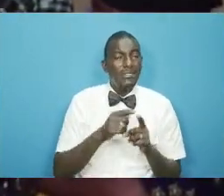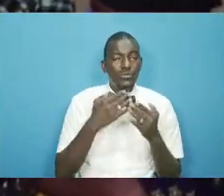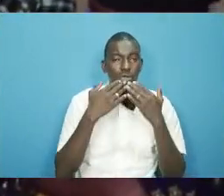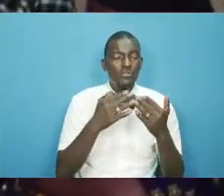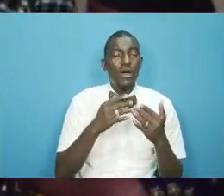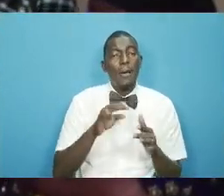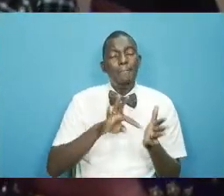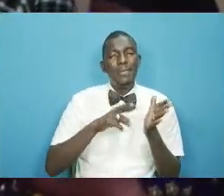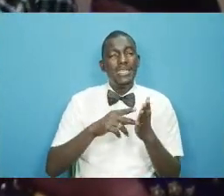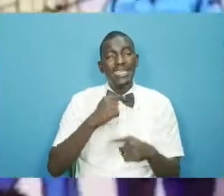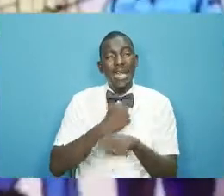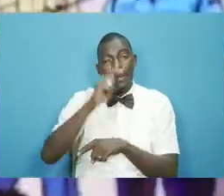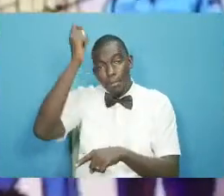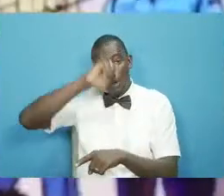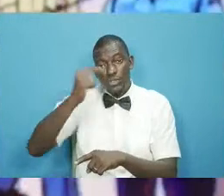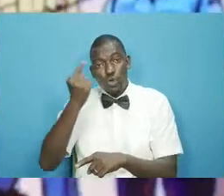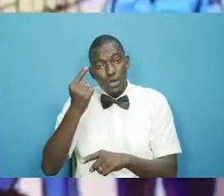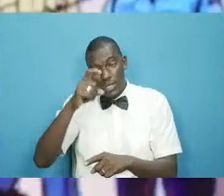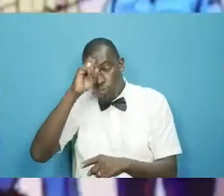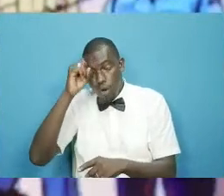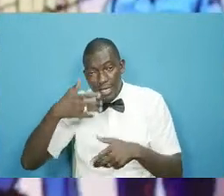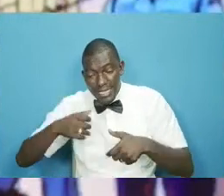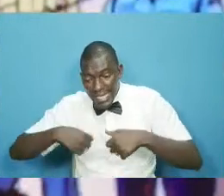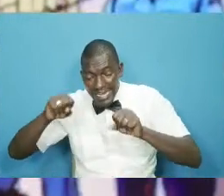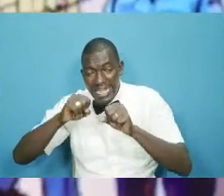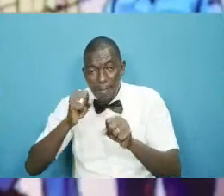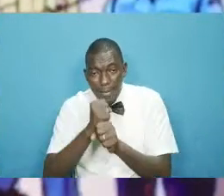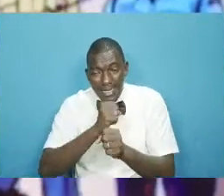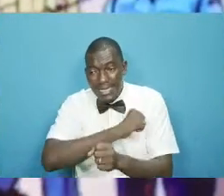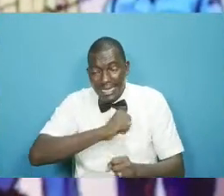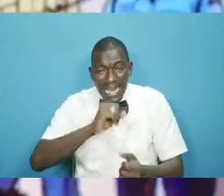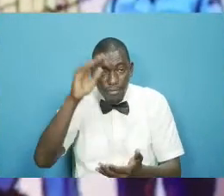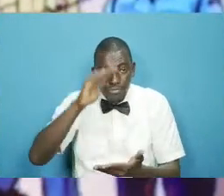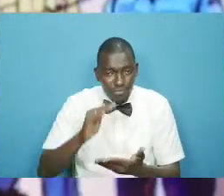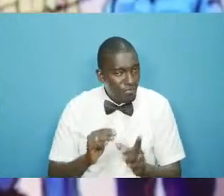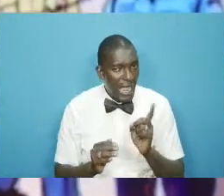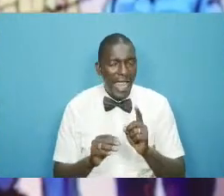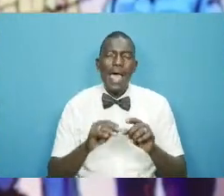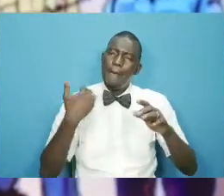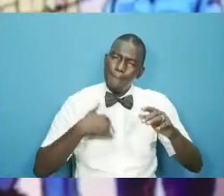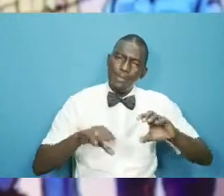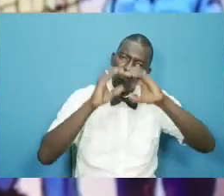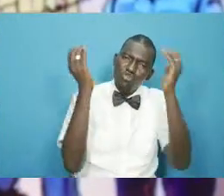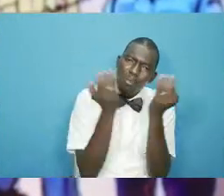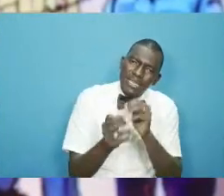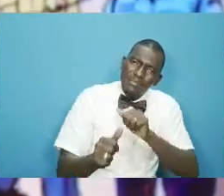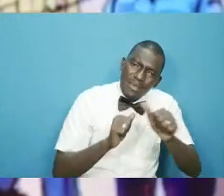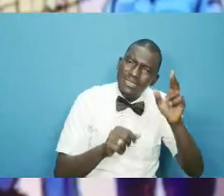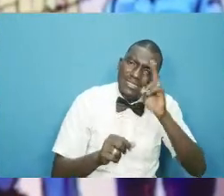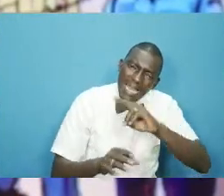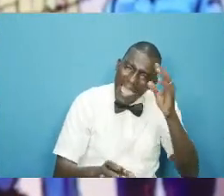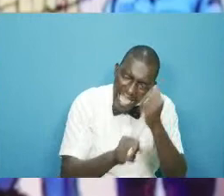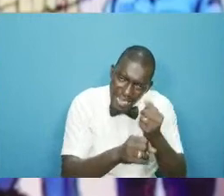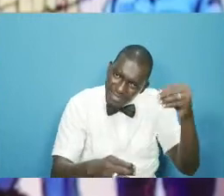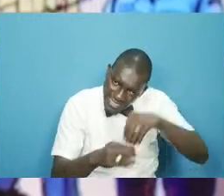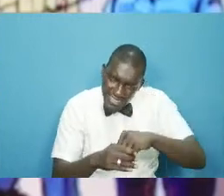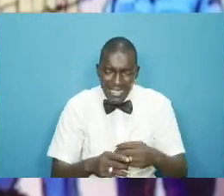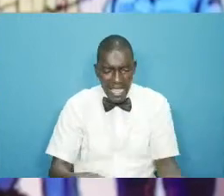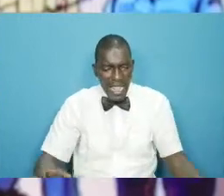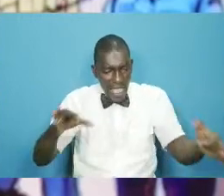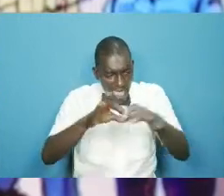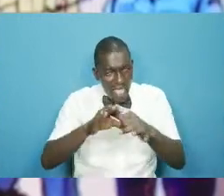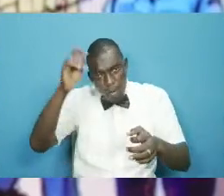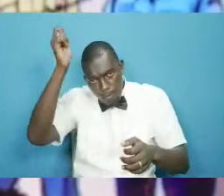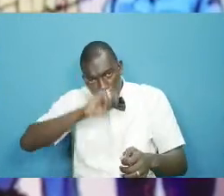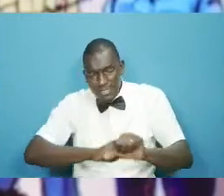we cannot do it alone. We need the support, the collaboration of the members of the community to on board to help in the management of crime. It is helping the Gambia